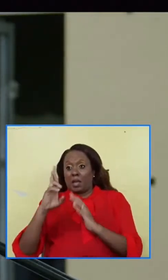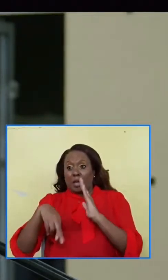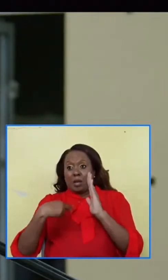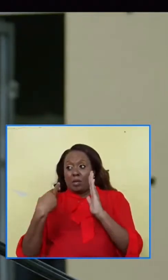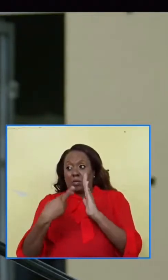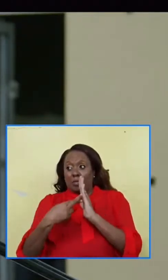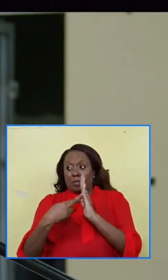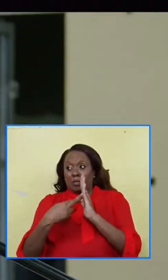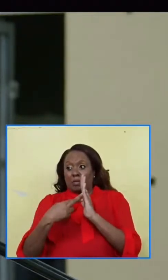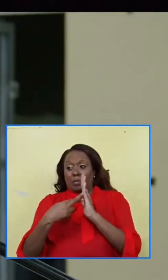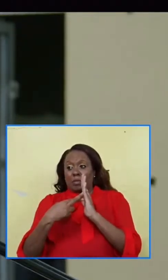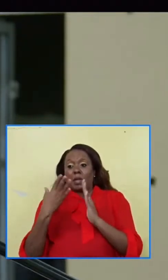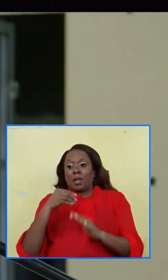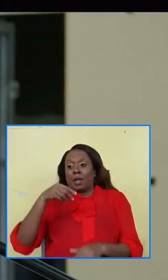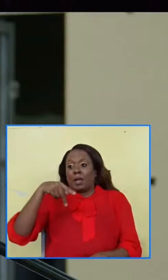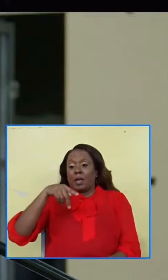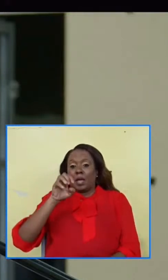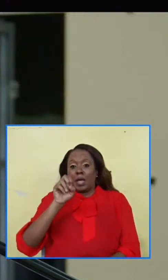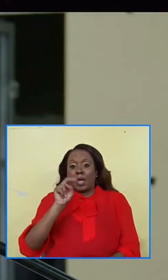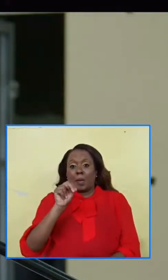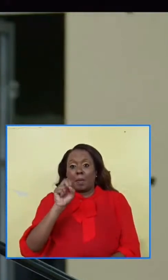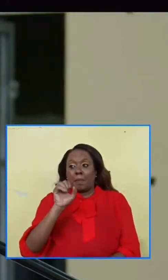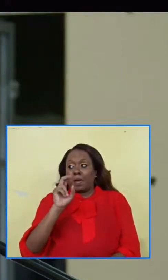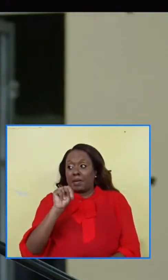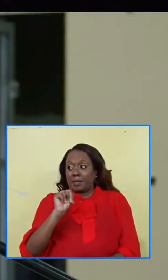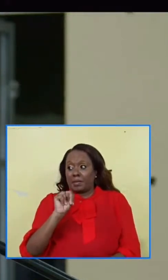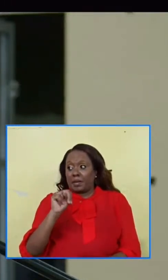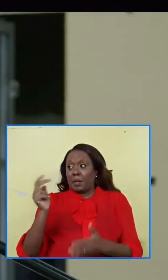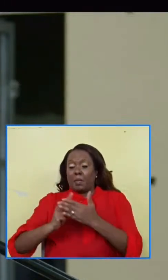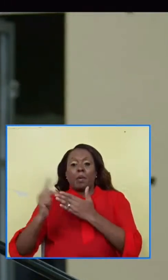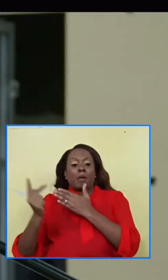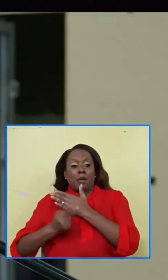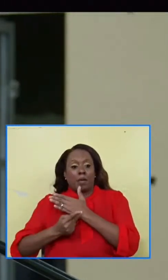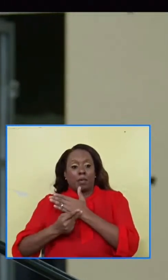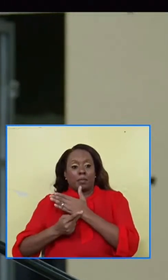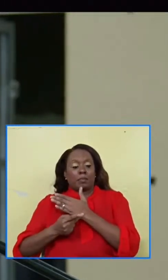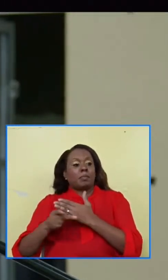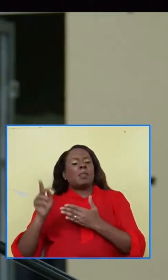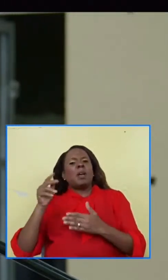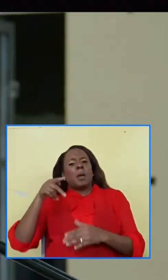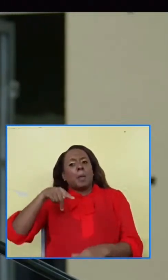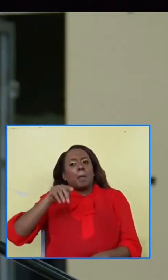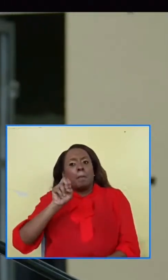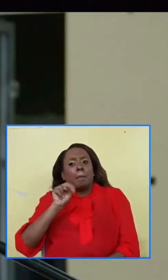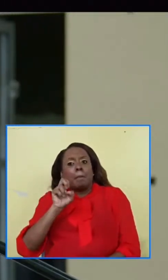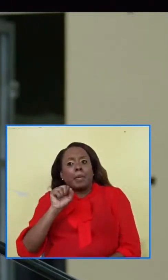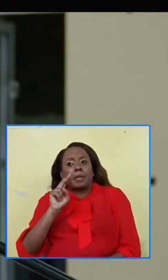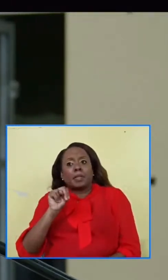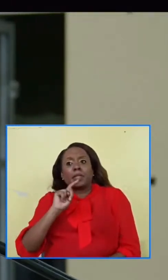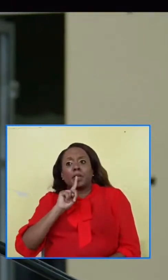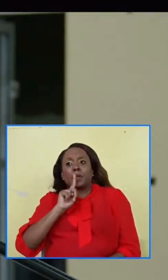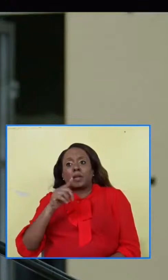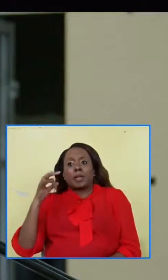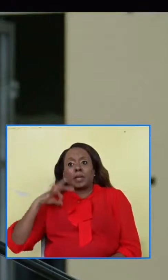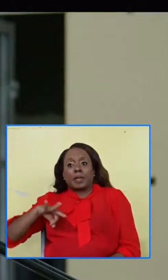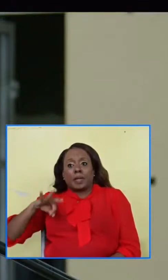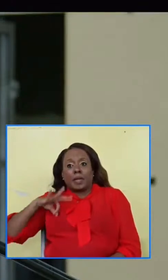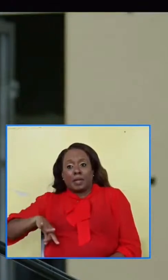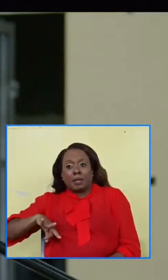a pension scheme, isn't a pension scheme to operate in the best interests of the